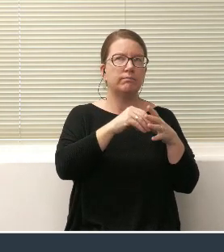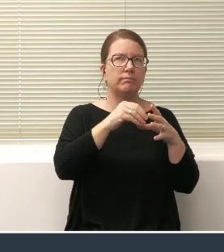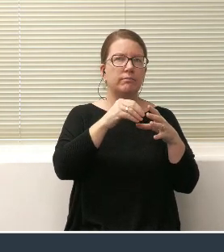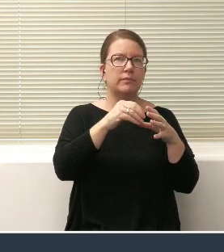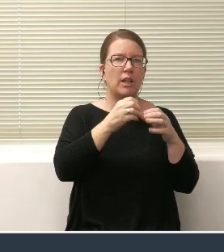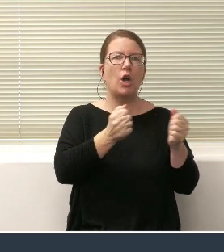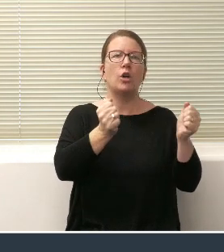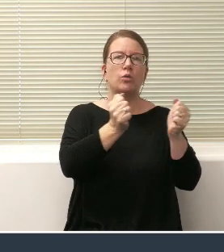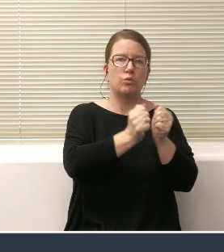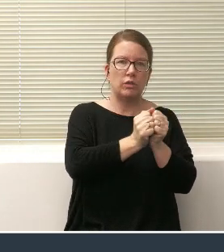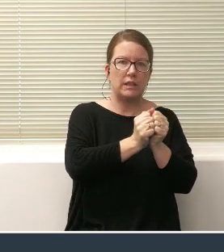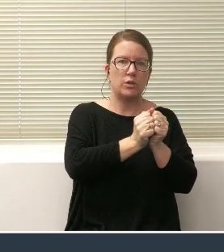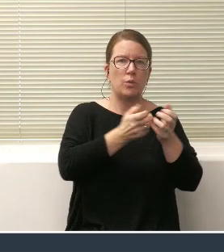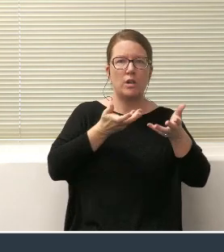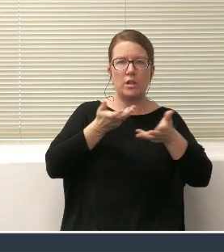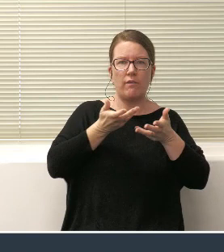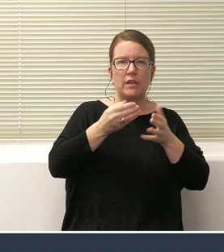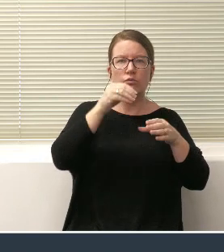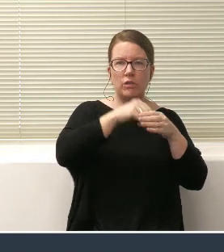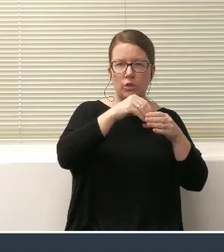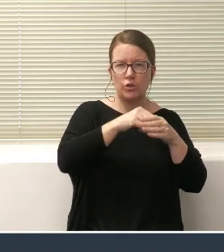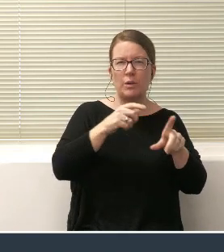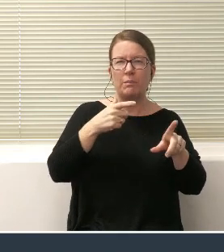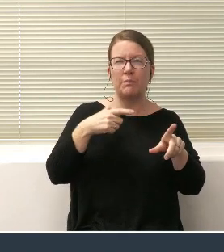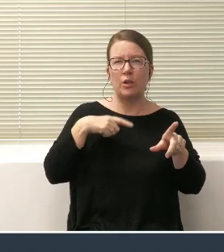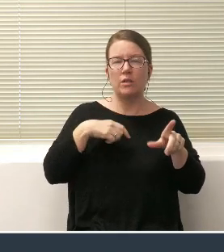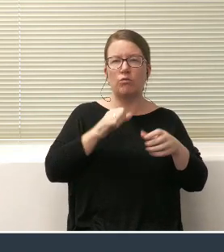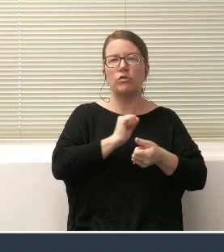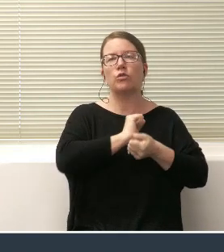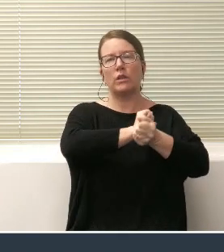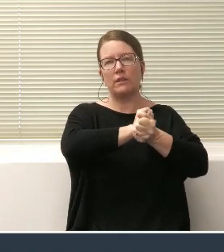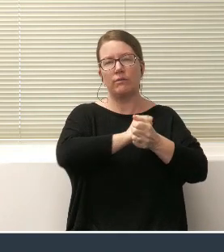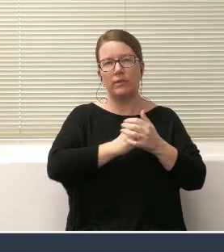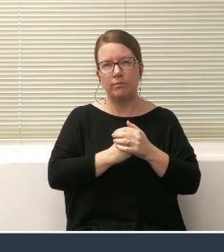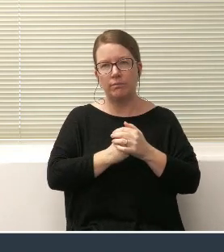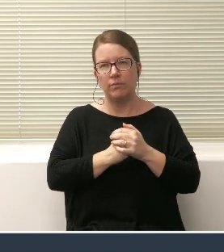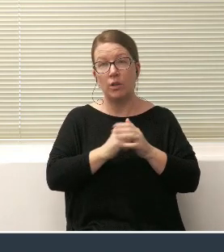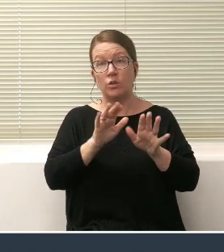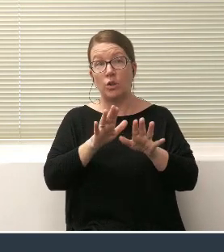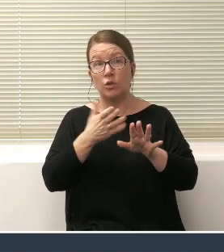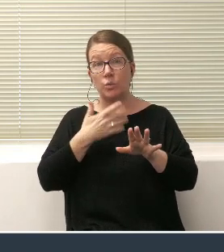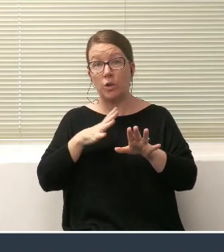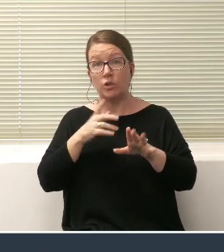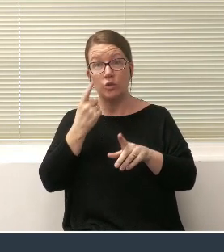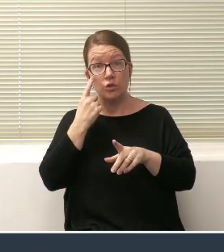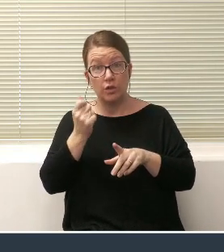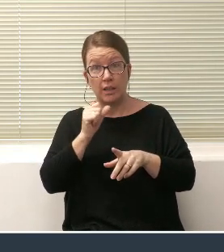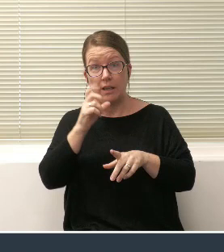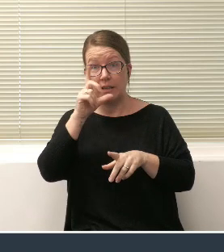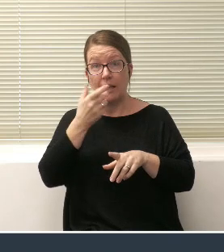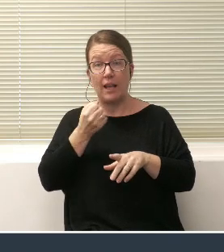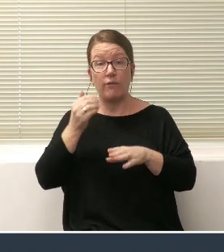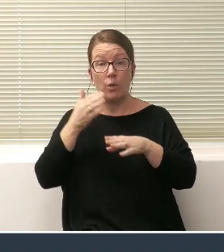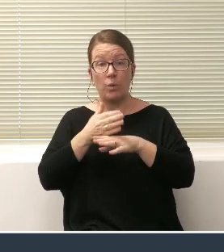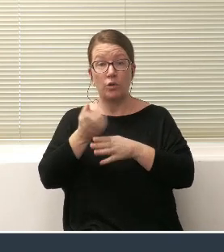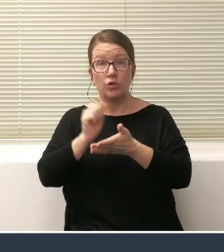the agree to divest part of the resolution. And through the chair, we could have a workshop before we develop the procurement plan, if that would be helpful.